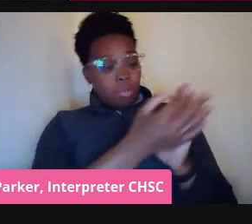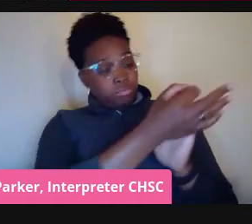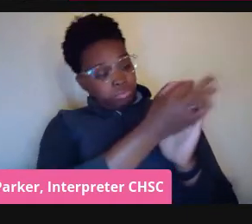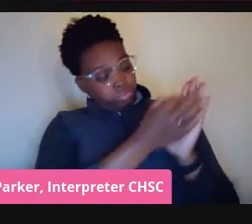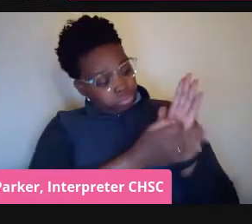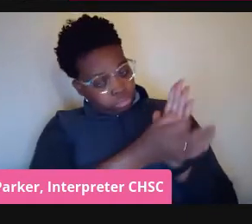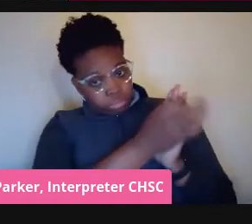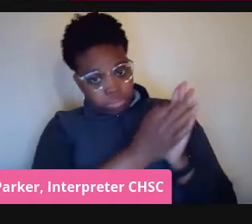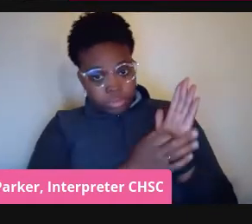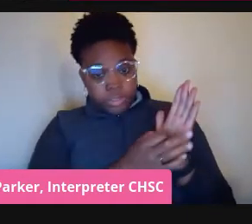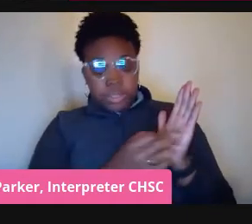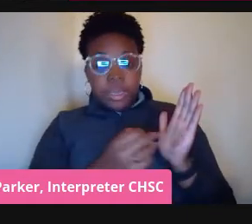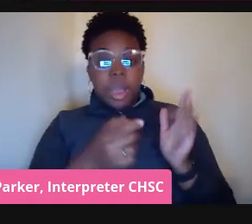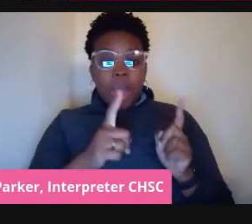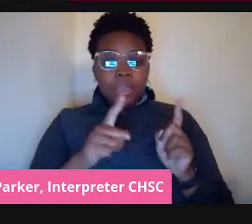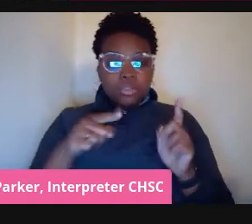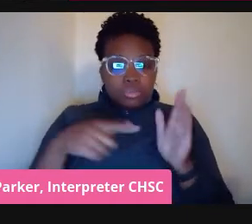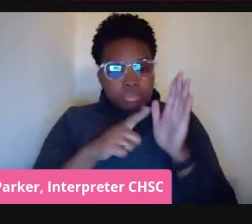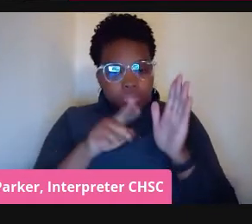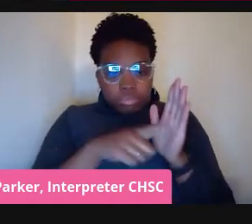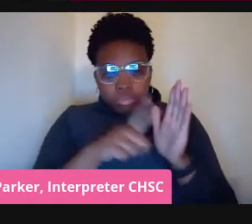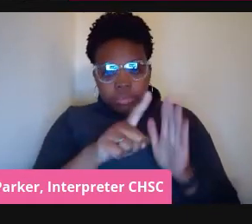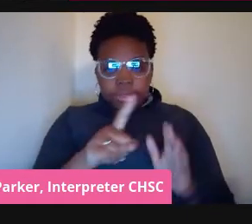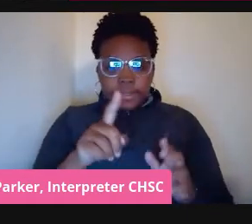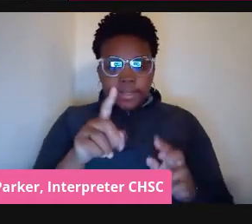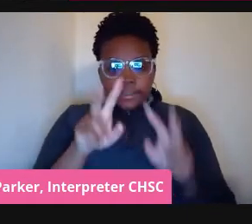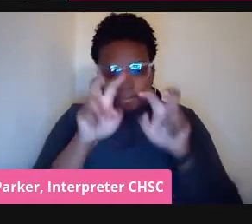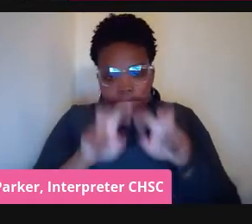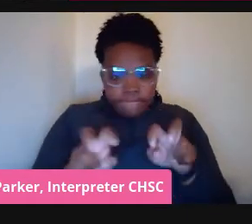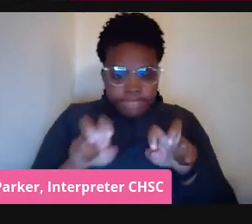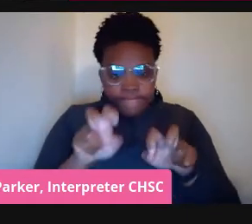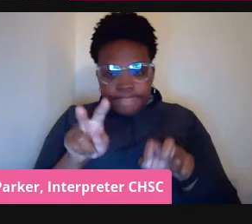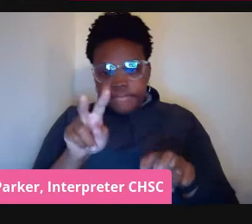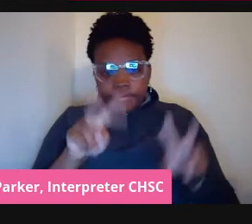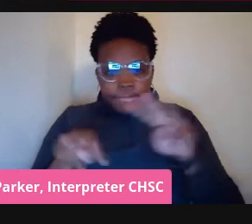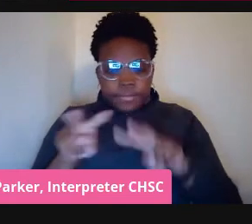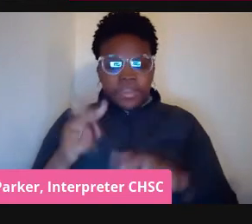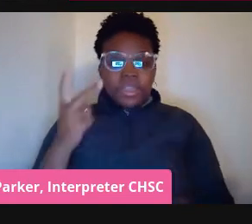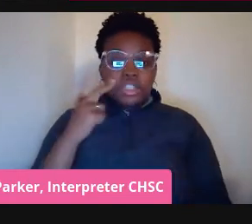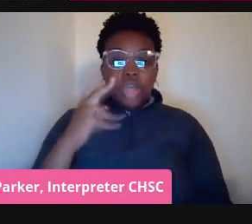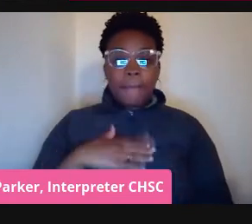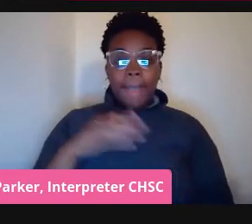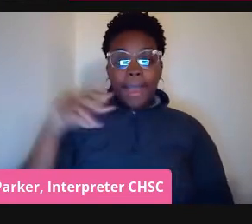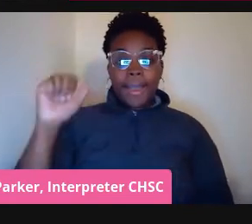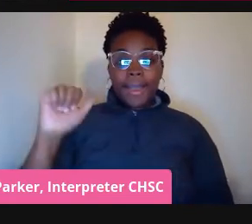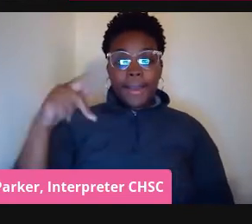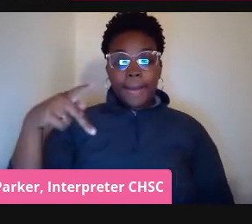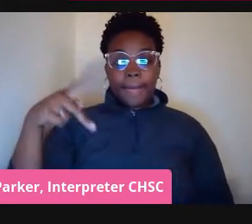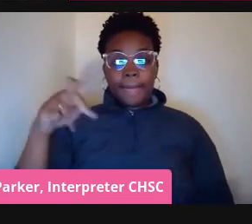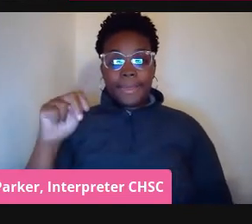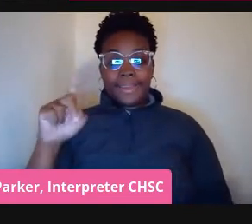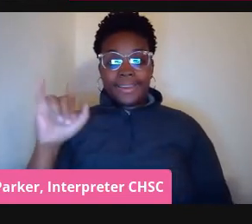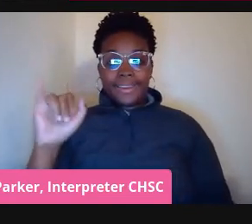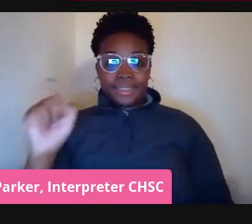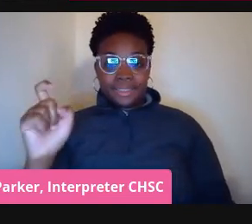she was digging around in there, she just said that she saw that my appendix had been